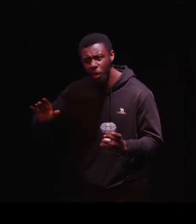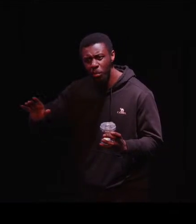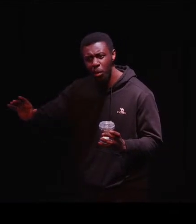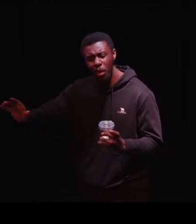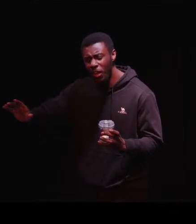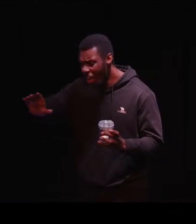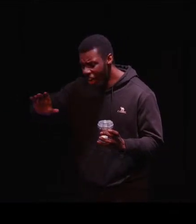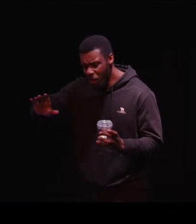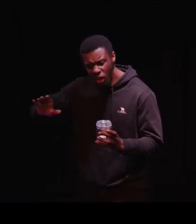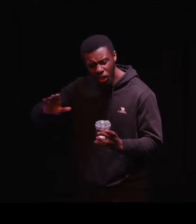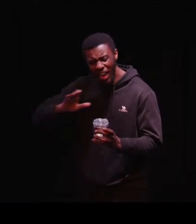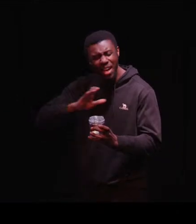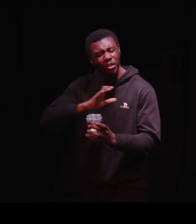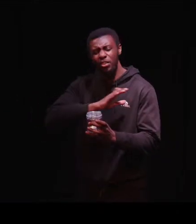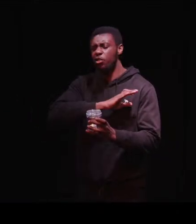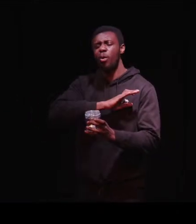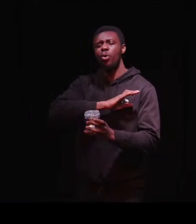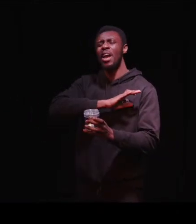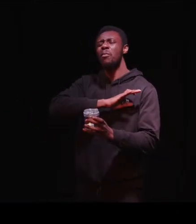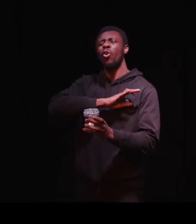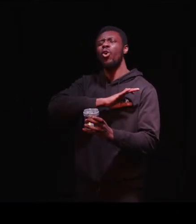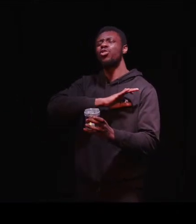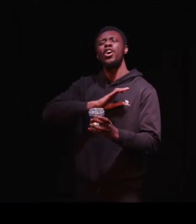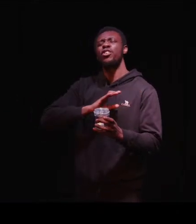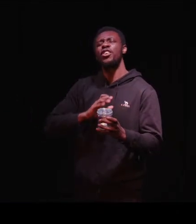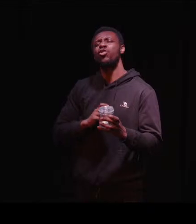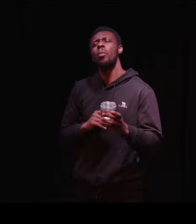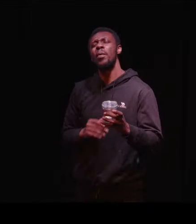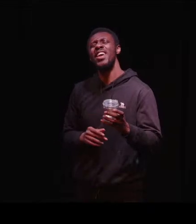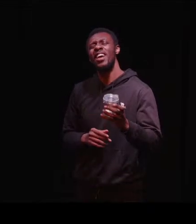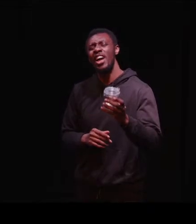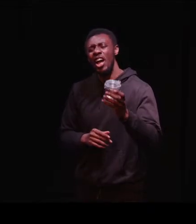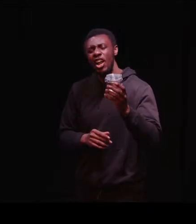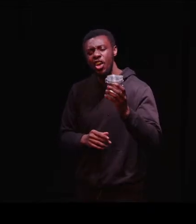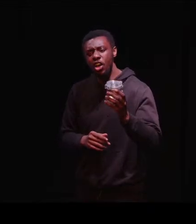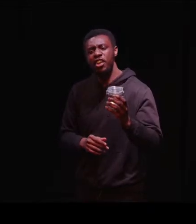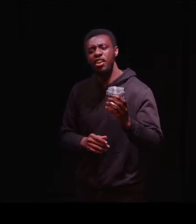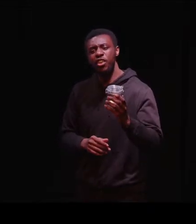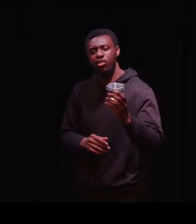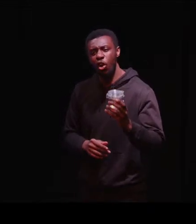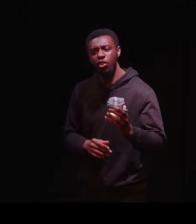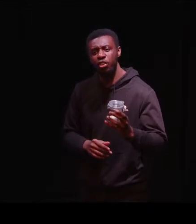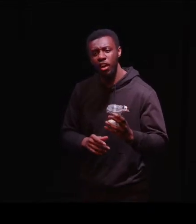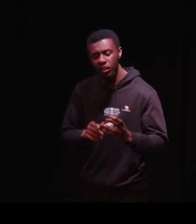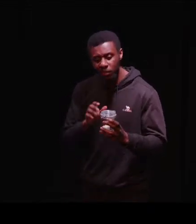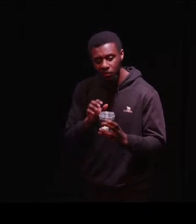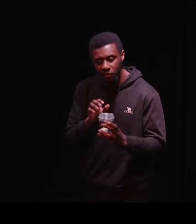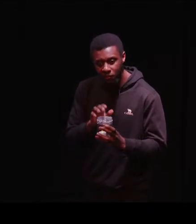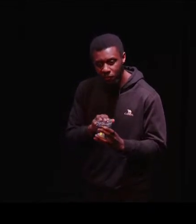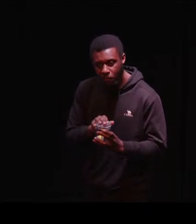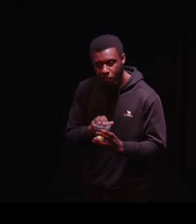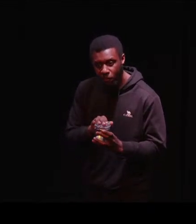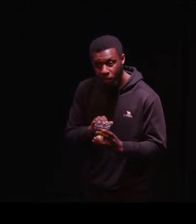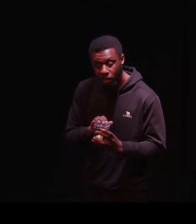lady who resembles her mother, and many other evidences proclaim with all certainty to be Leontes' daughter."